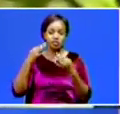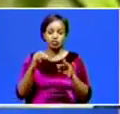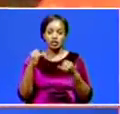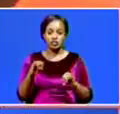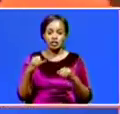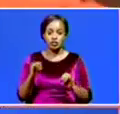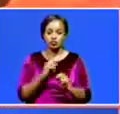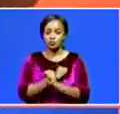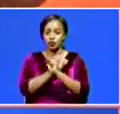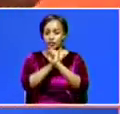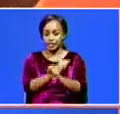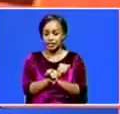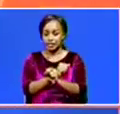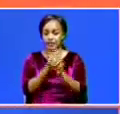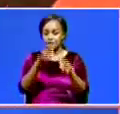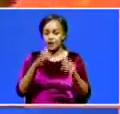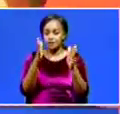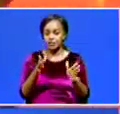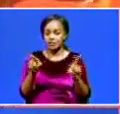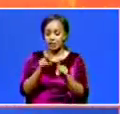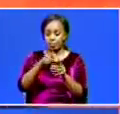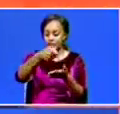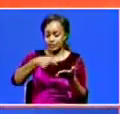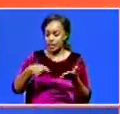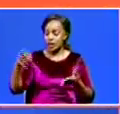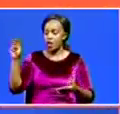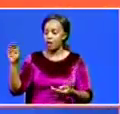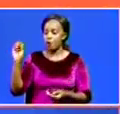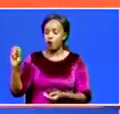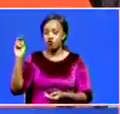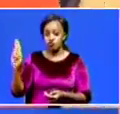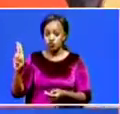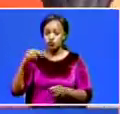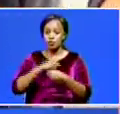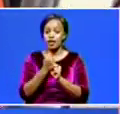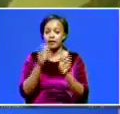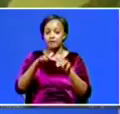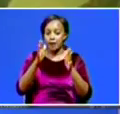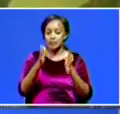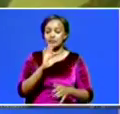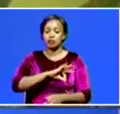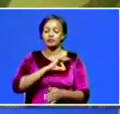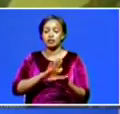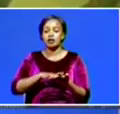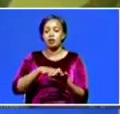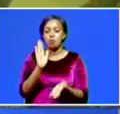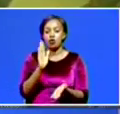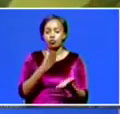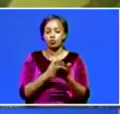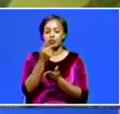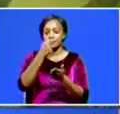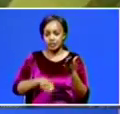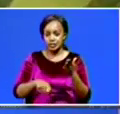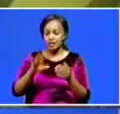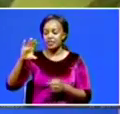enter into a memorandum of understanding with Kakuzi to enable farmers reap the benefits from structured market pricing. The county